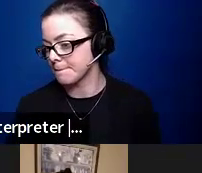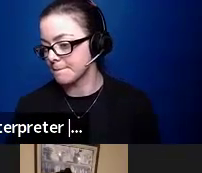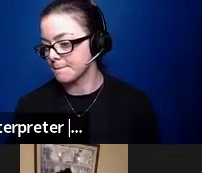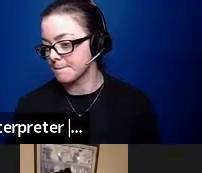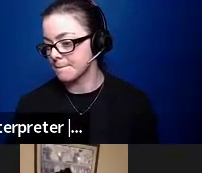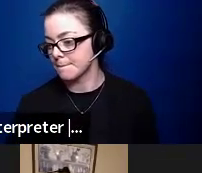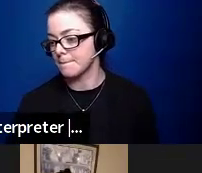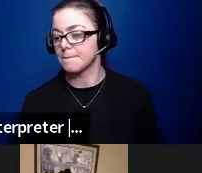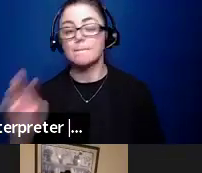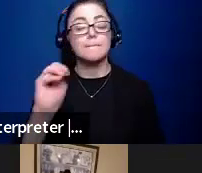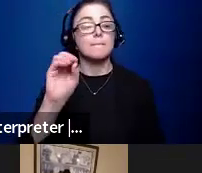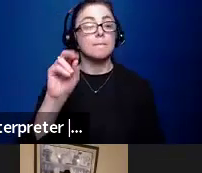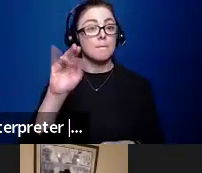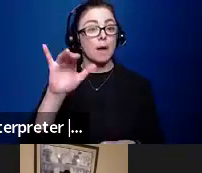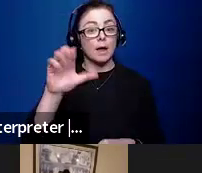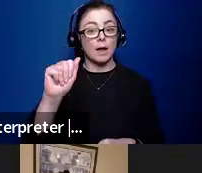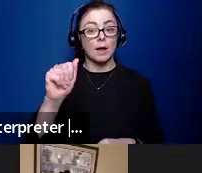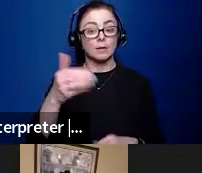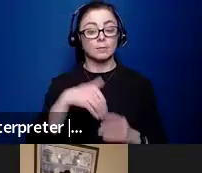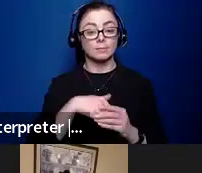Monica Janelle.